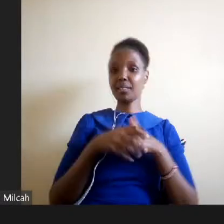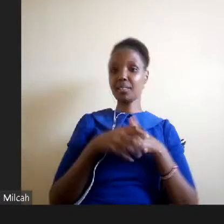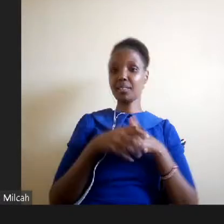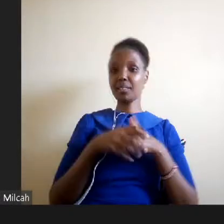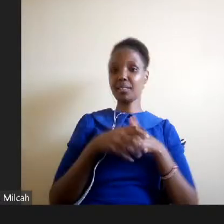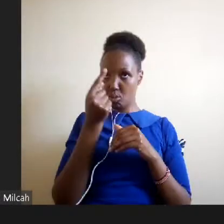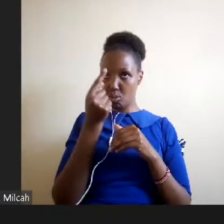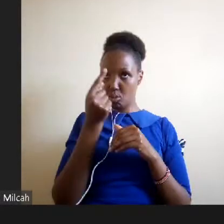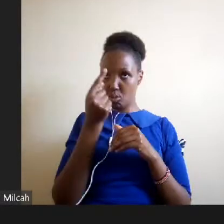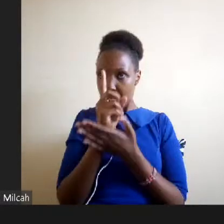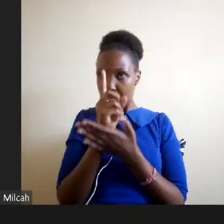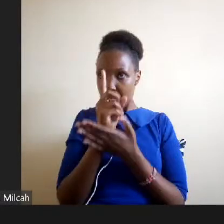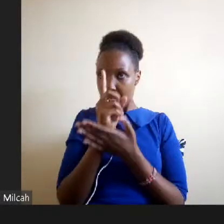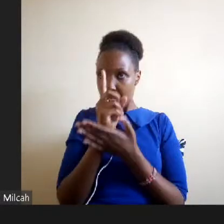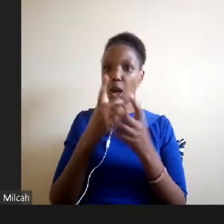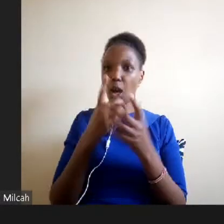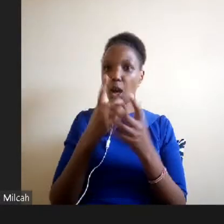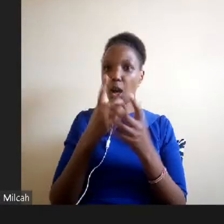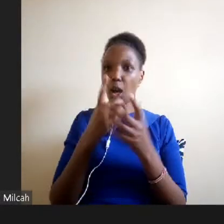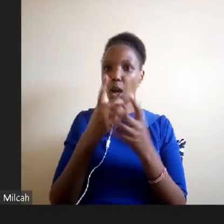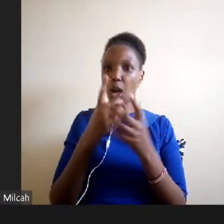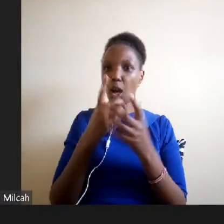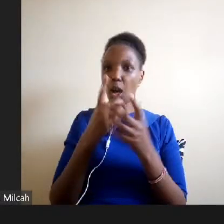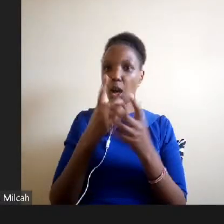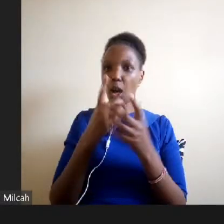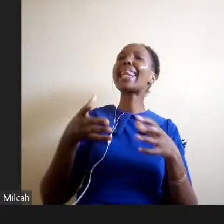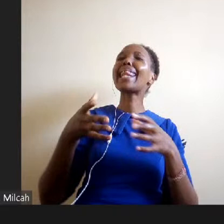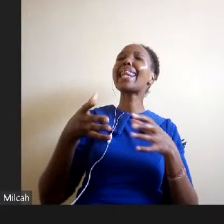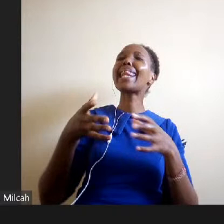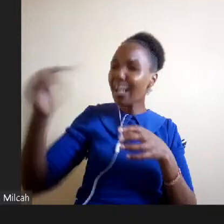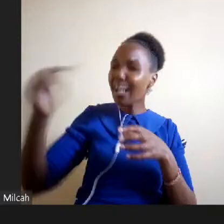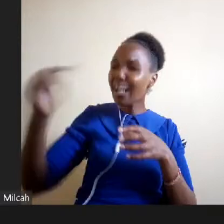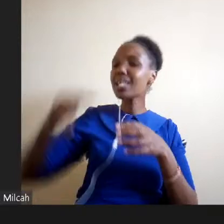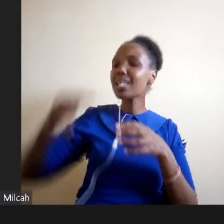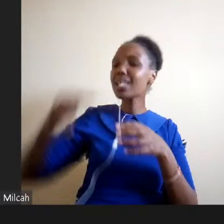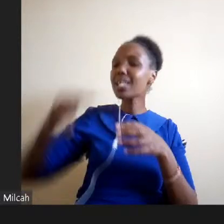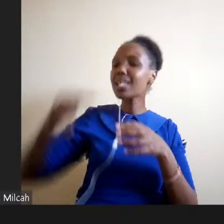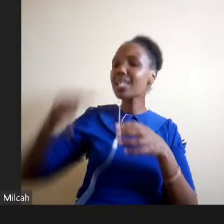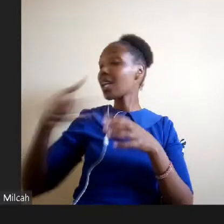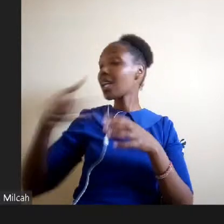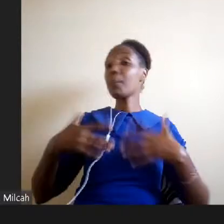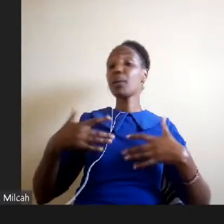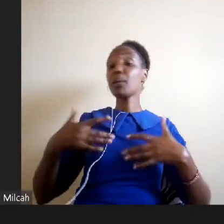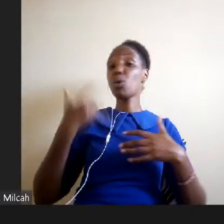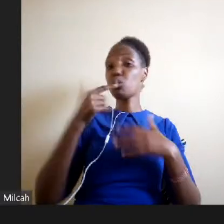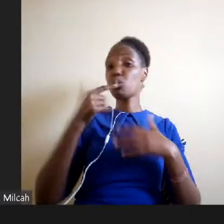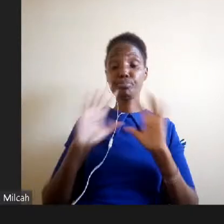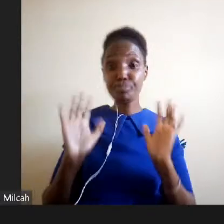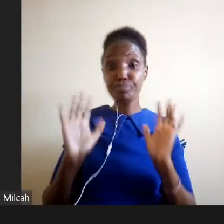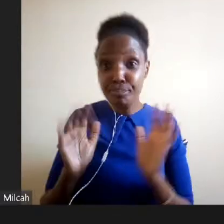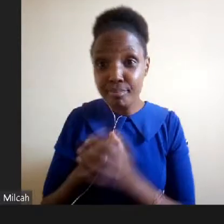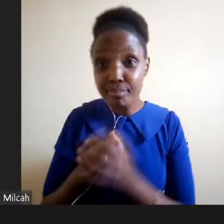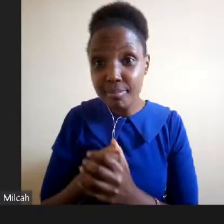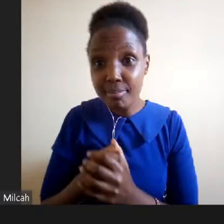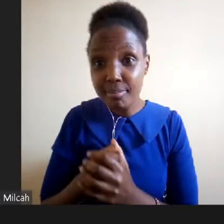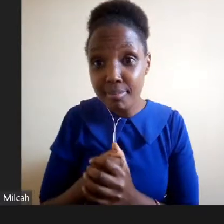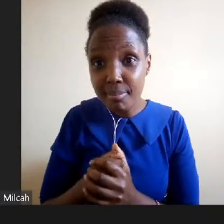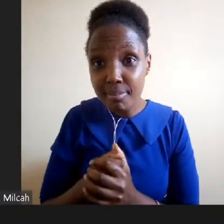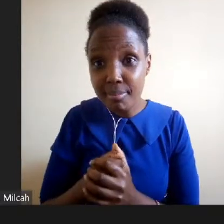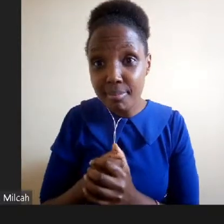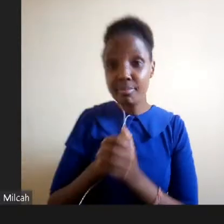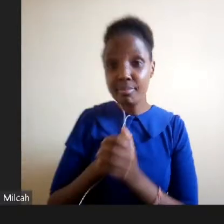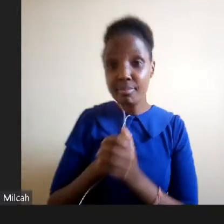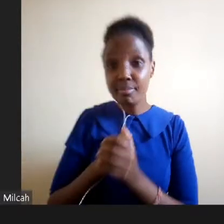to having thousands and thousands of people whom you actually do not even know. Harmful comments and images being shared in multiple